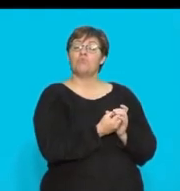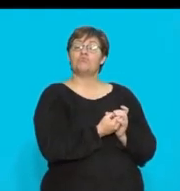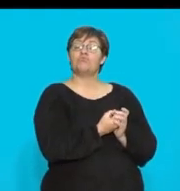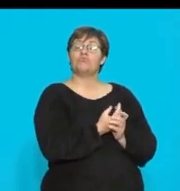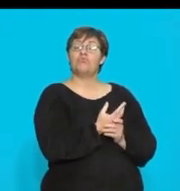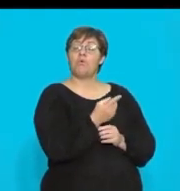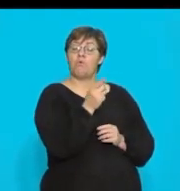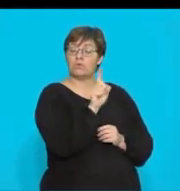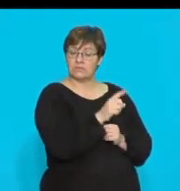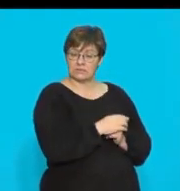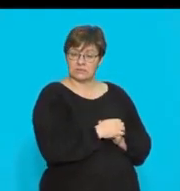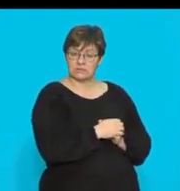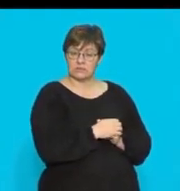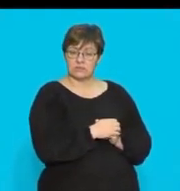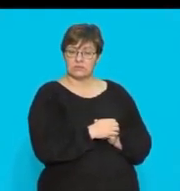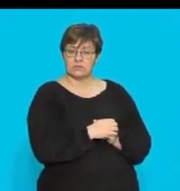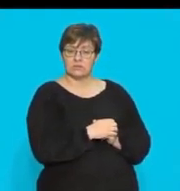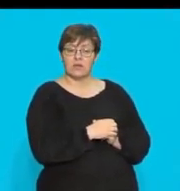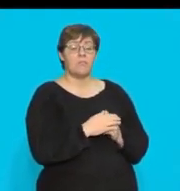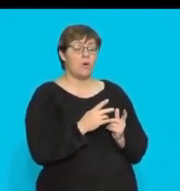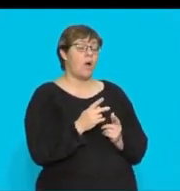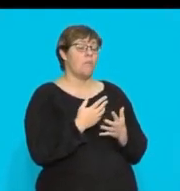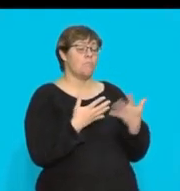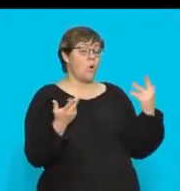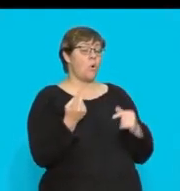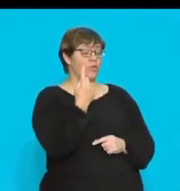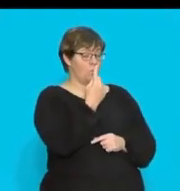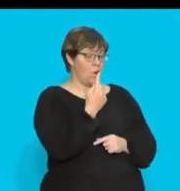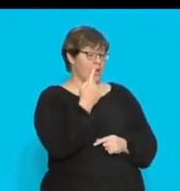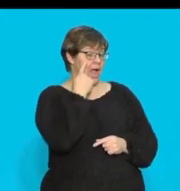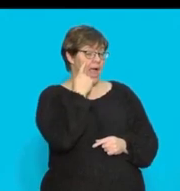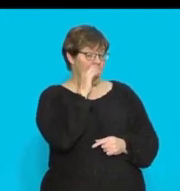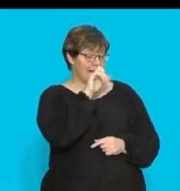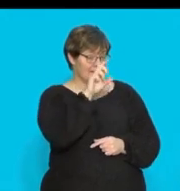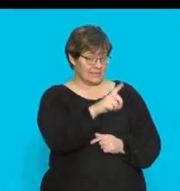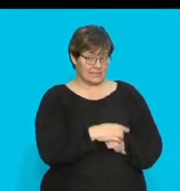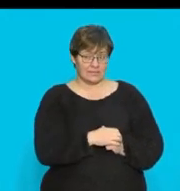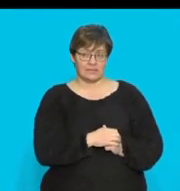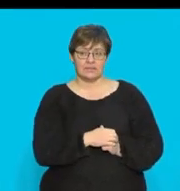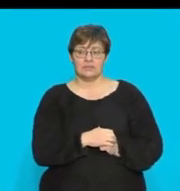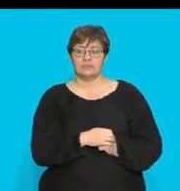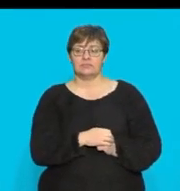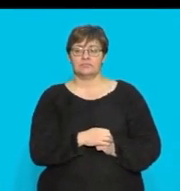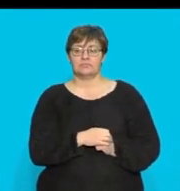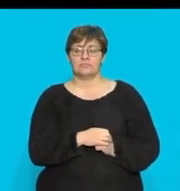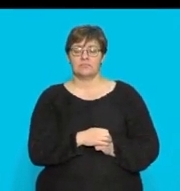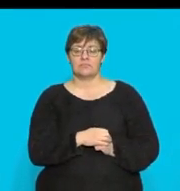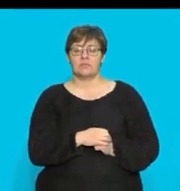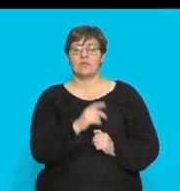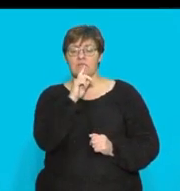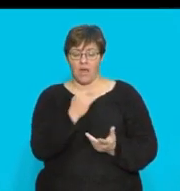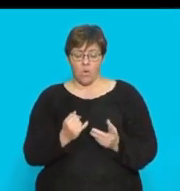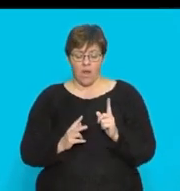grew, okay, the bulbs with more than one eyelet. So as the bulbs develop, what did we do?